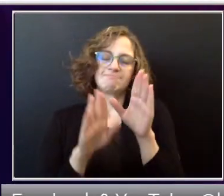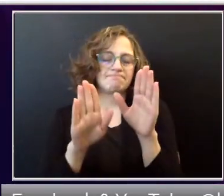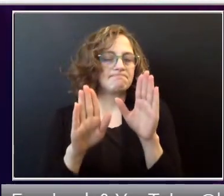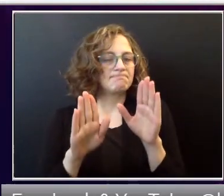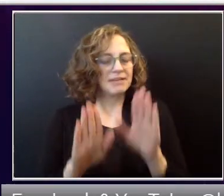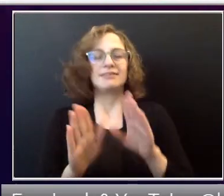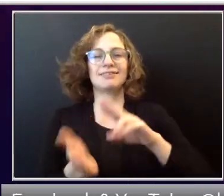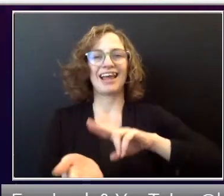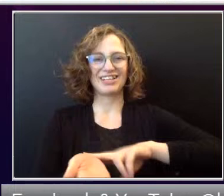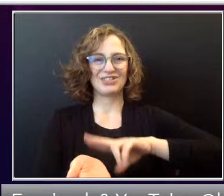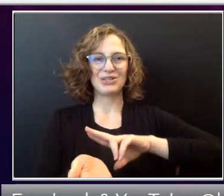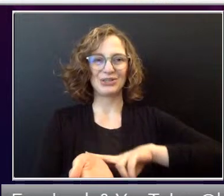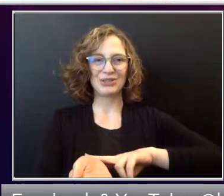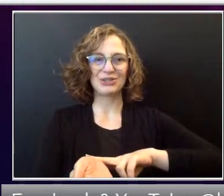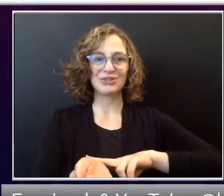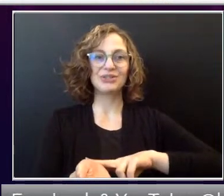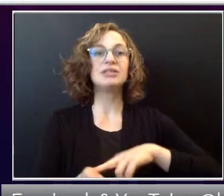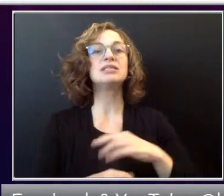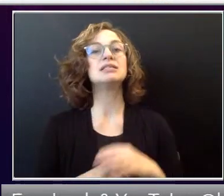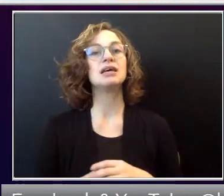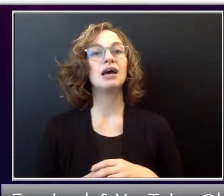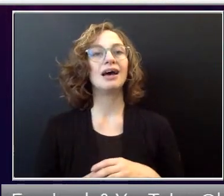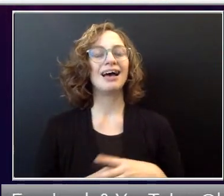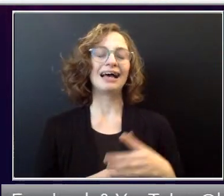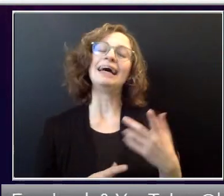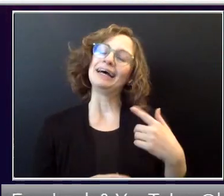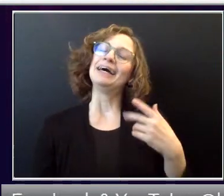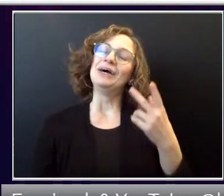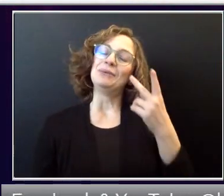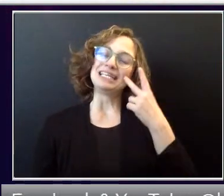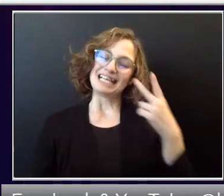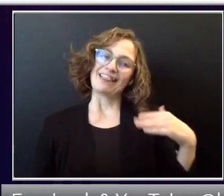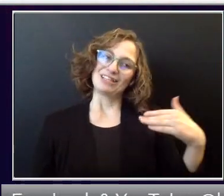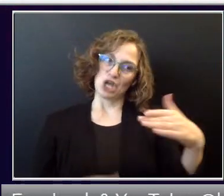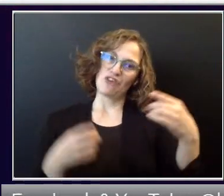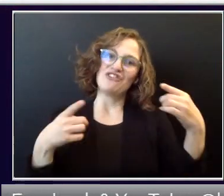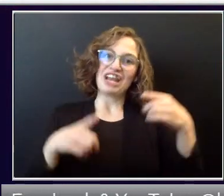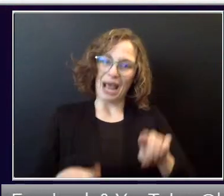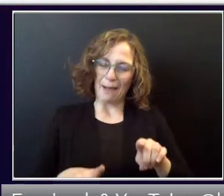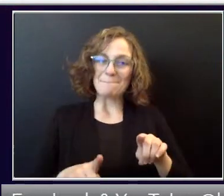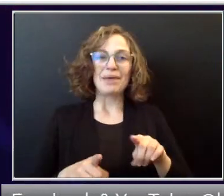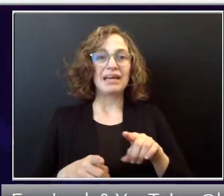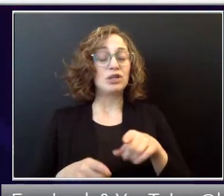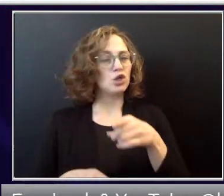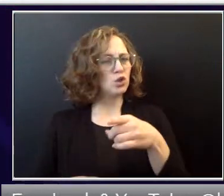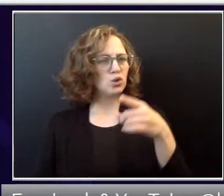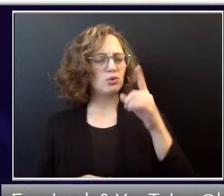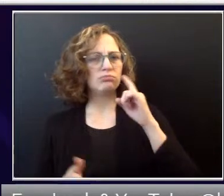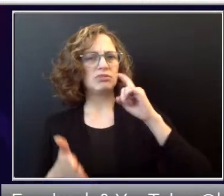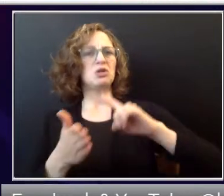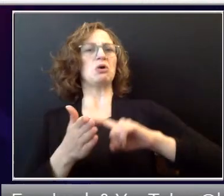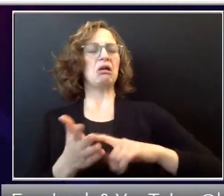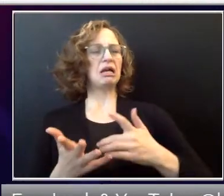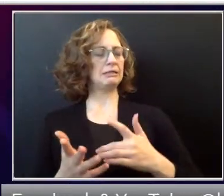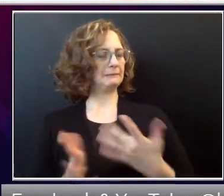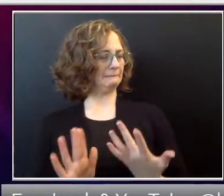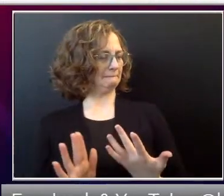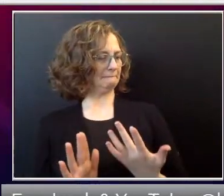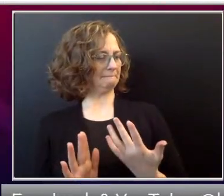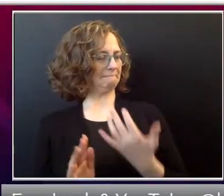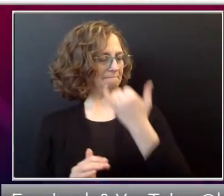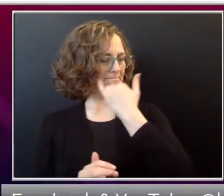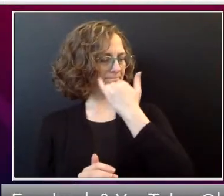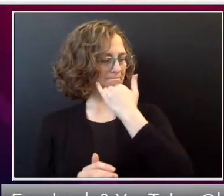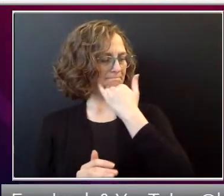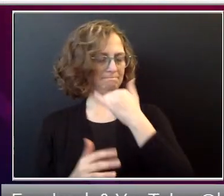this quite a bit when you notice the troubling signs in you with stairs and walking and you having difficulty. Things you normally